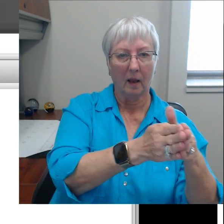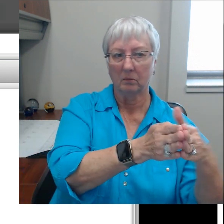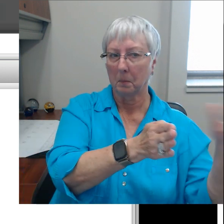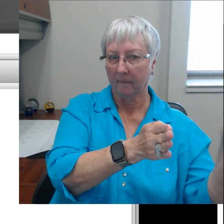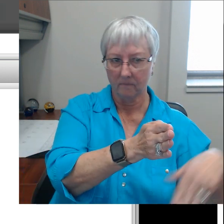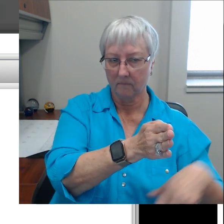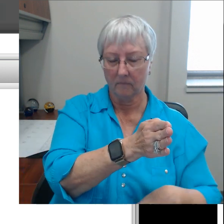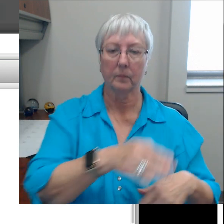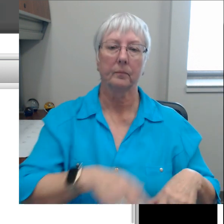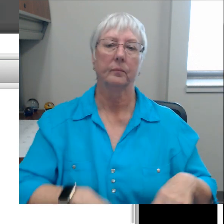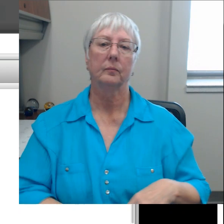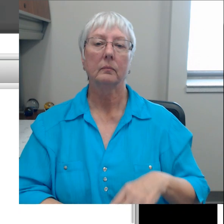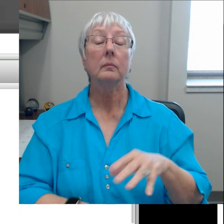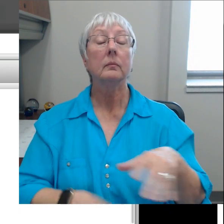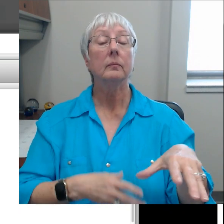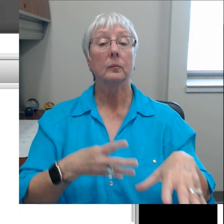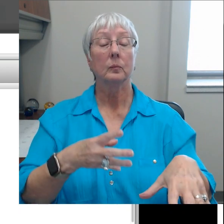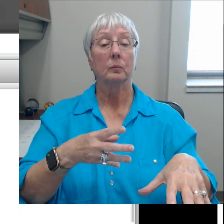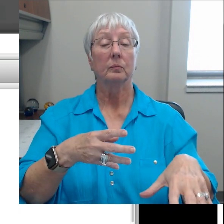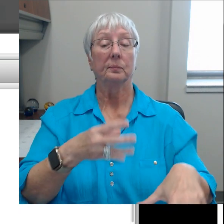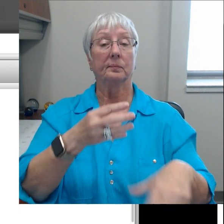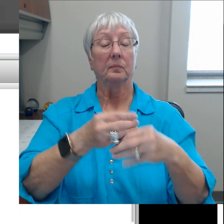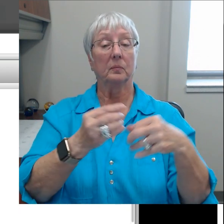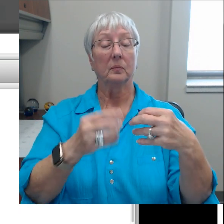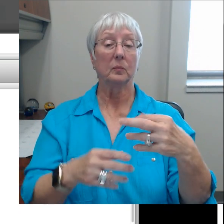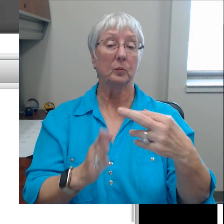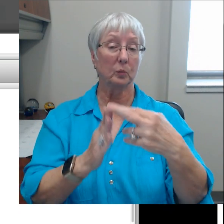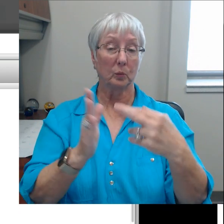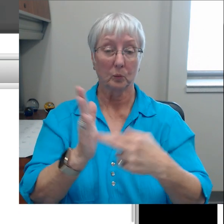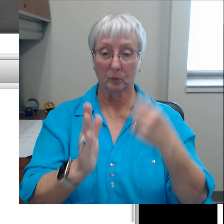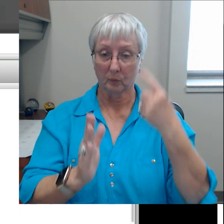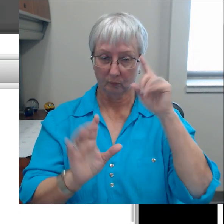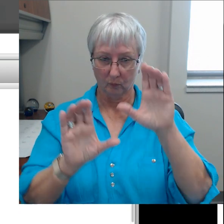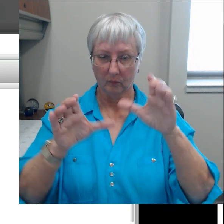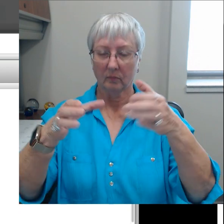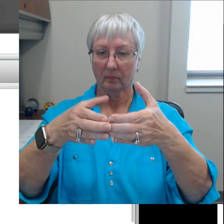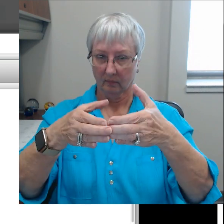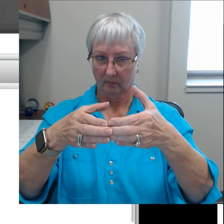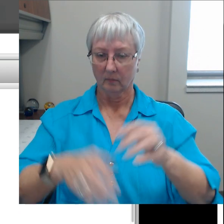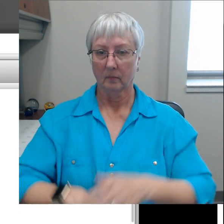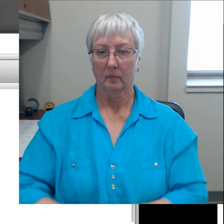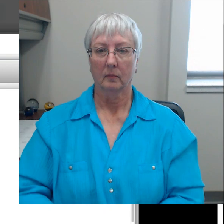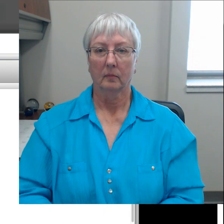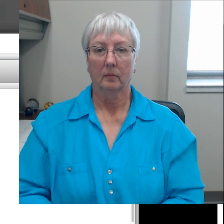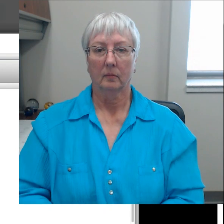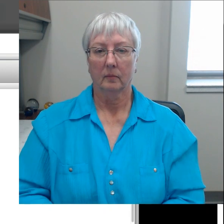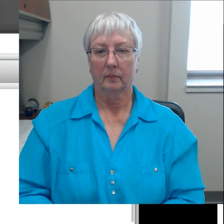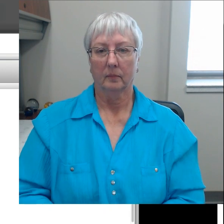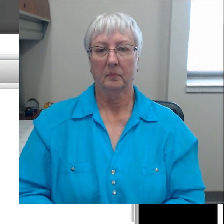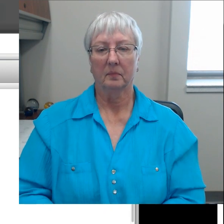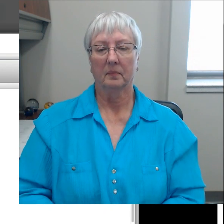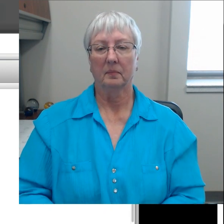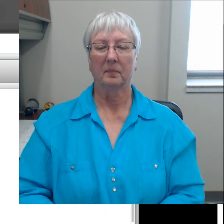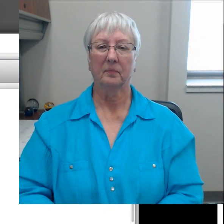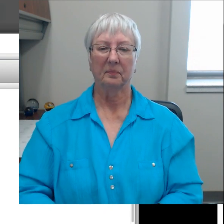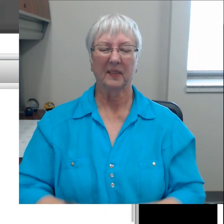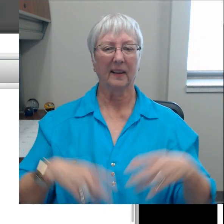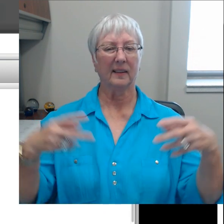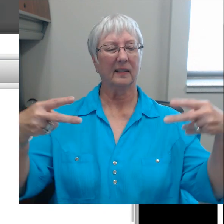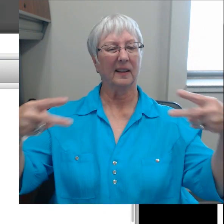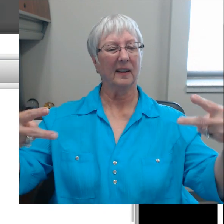And here we'll add a rule for our class that sets our display to be inline again, which essentially renders our spans kind